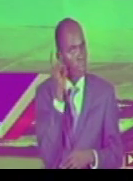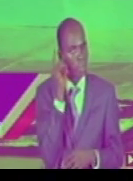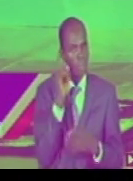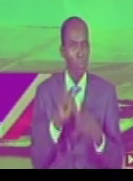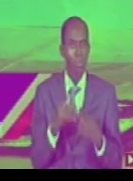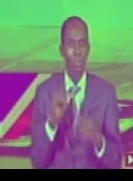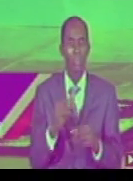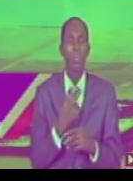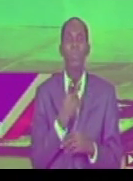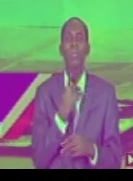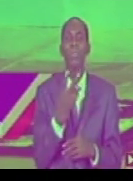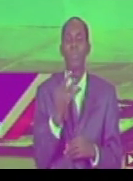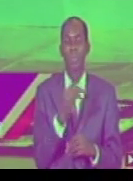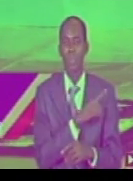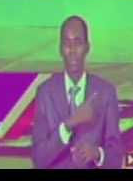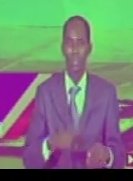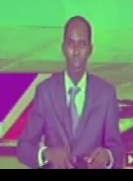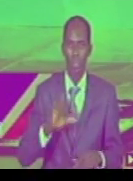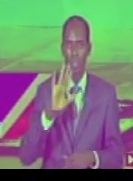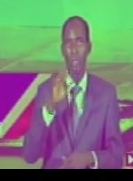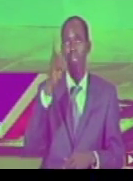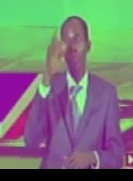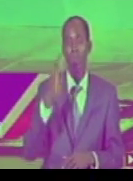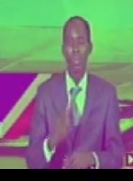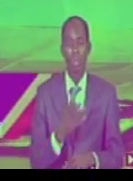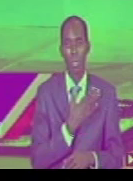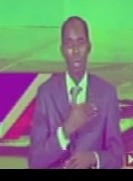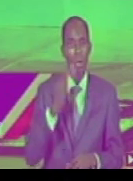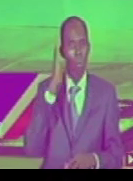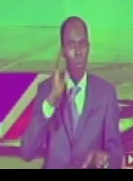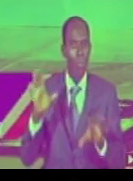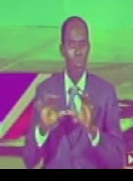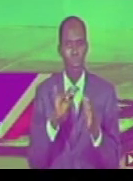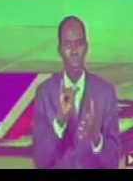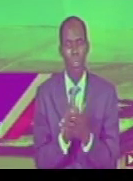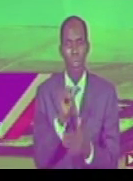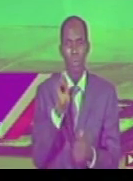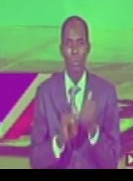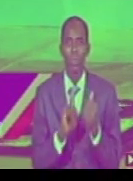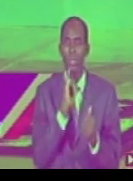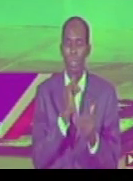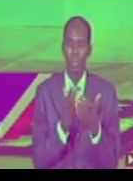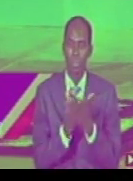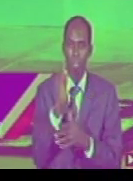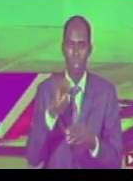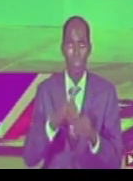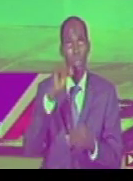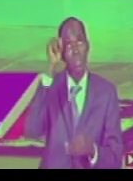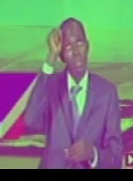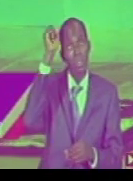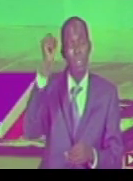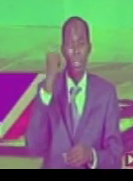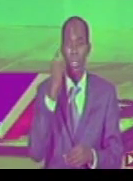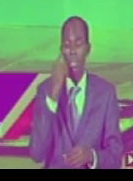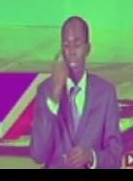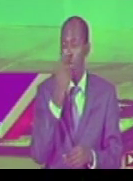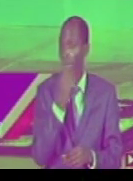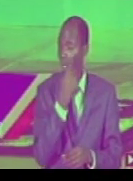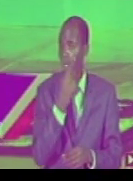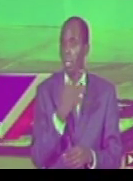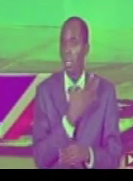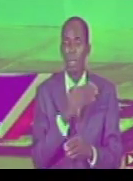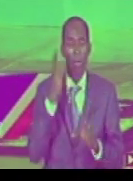the Lord thy God, and will do that which is right in his sight, and will give ear to